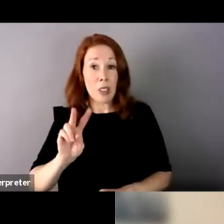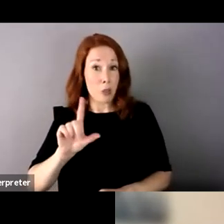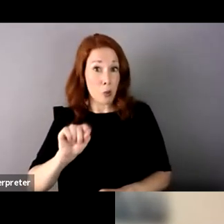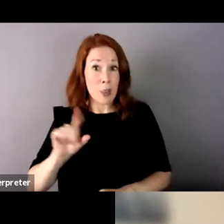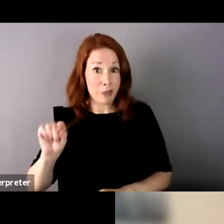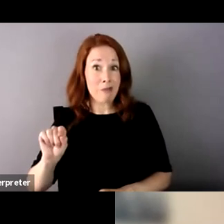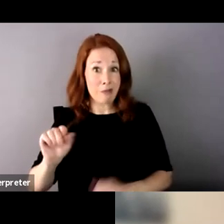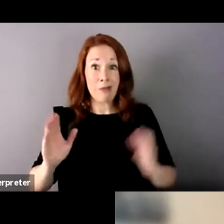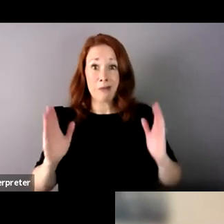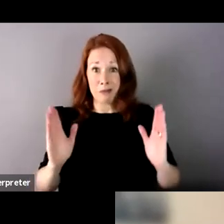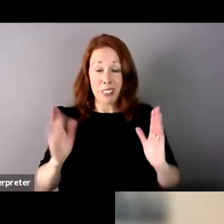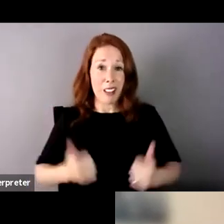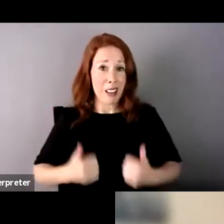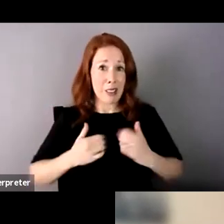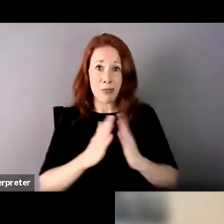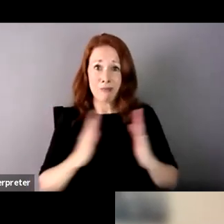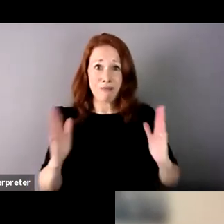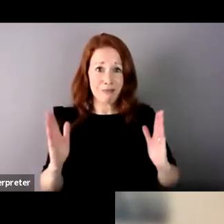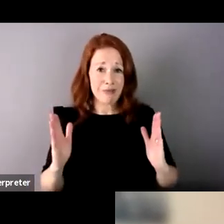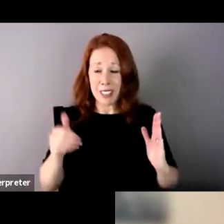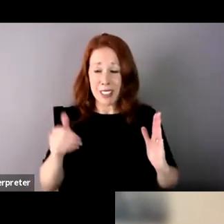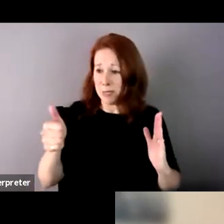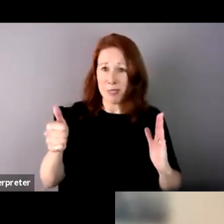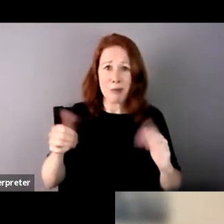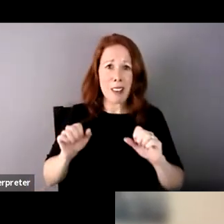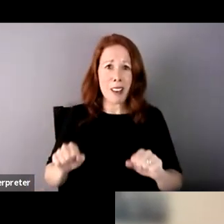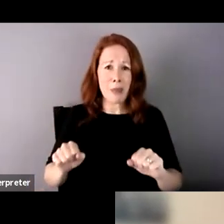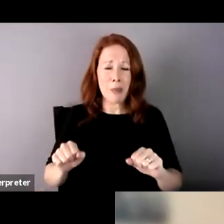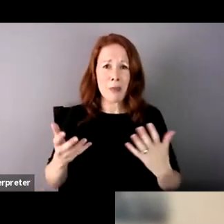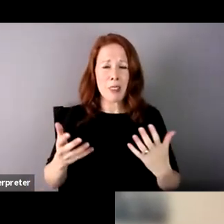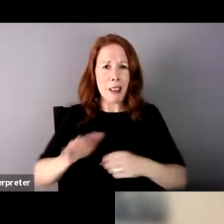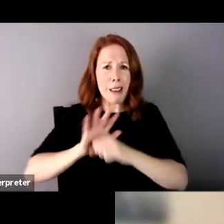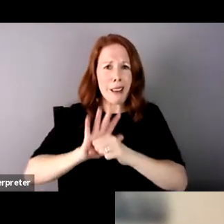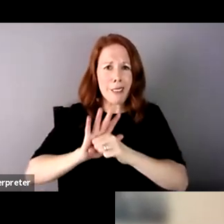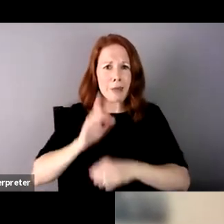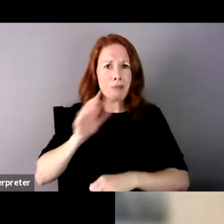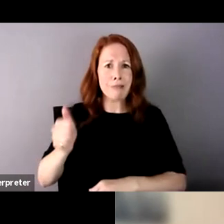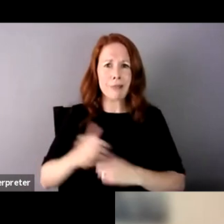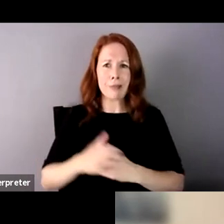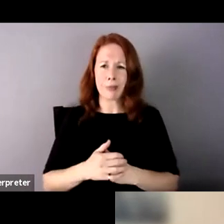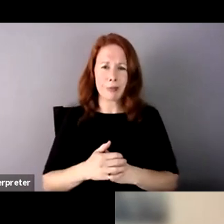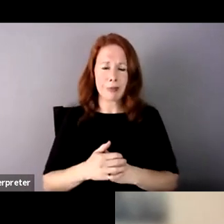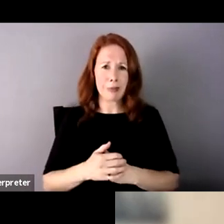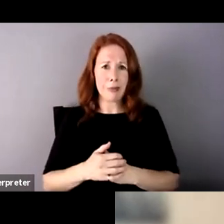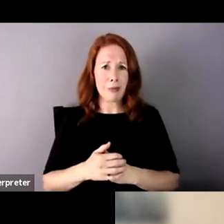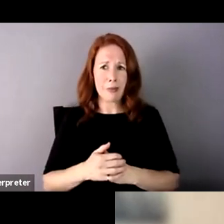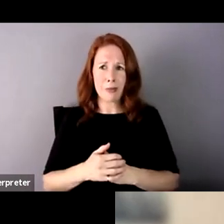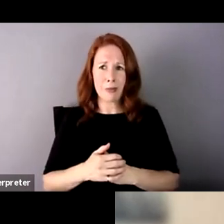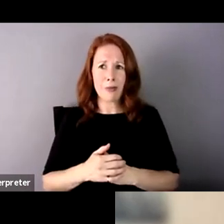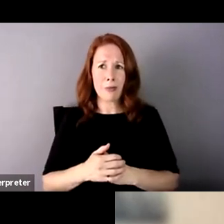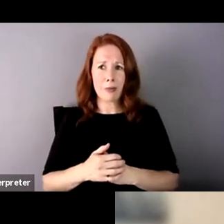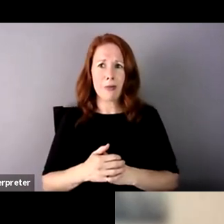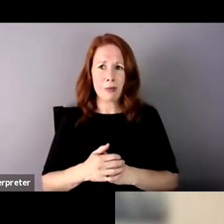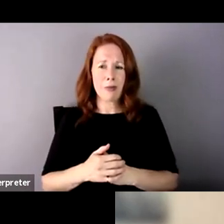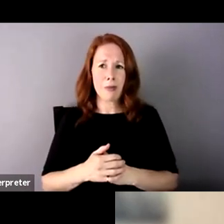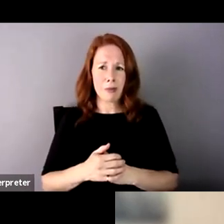2020, just to be able to be an advocate to see that for other people. I guess in terms